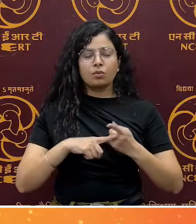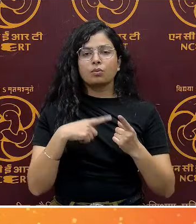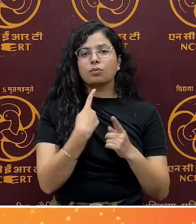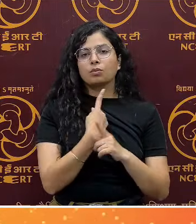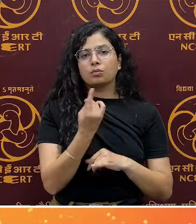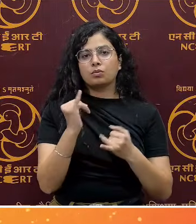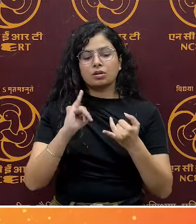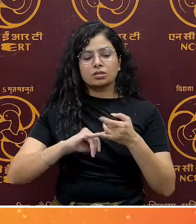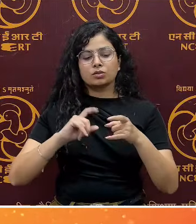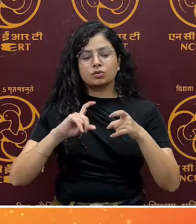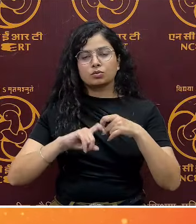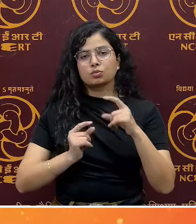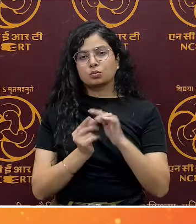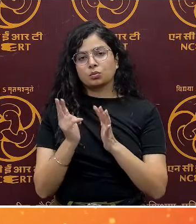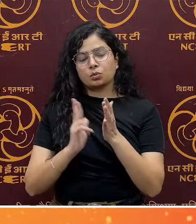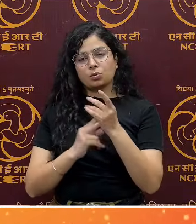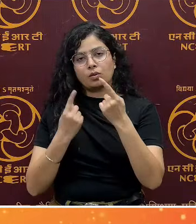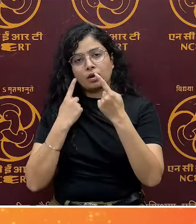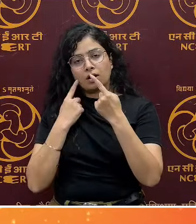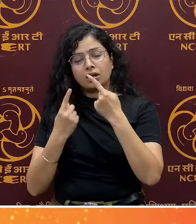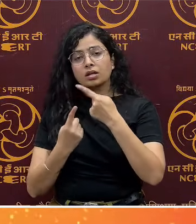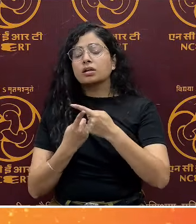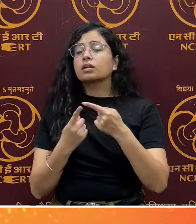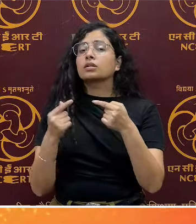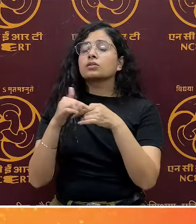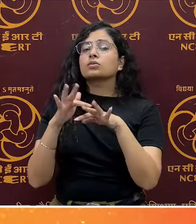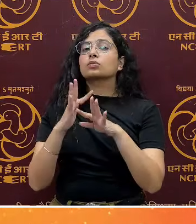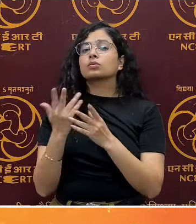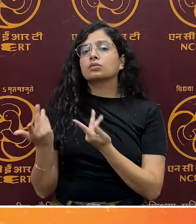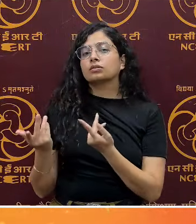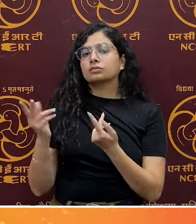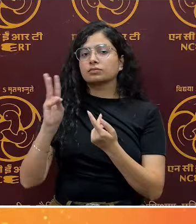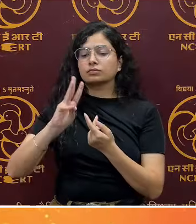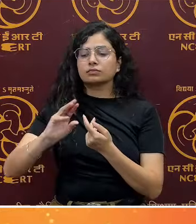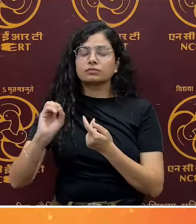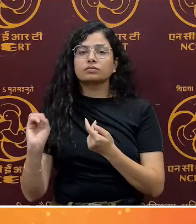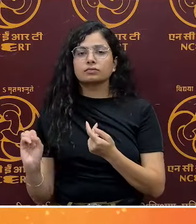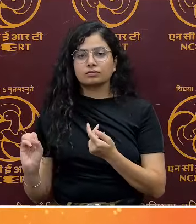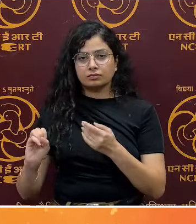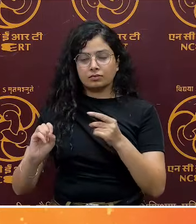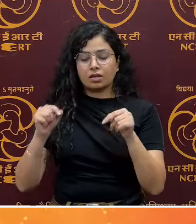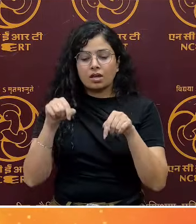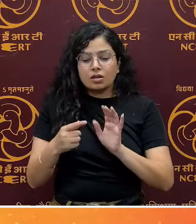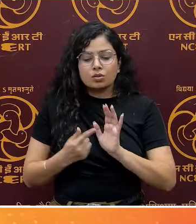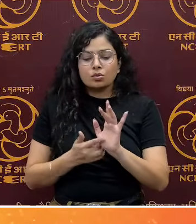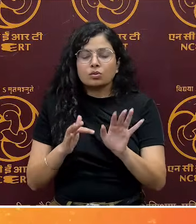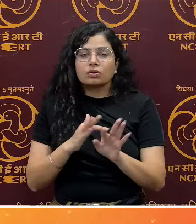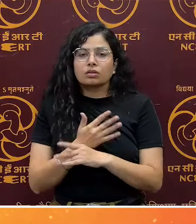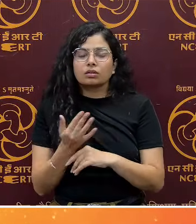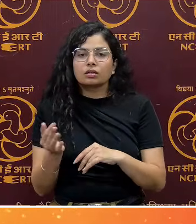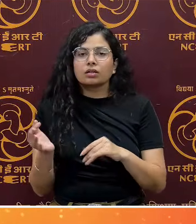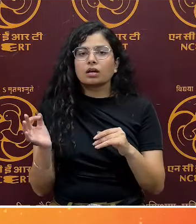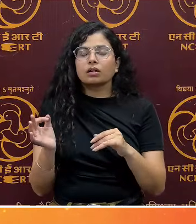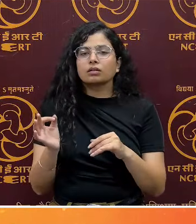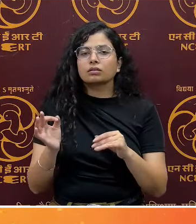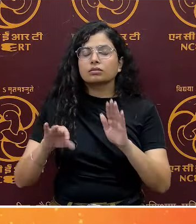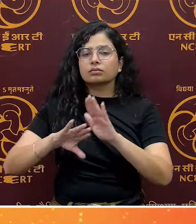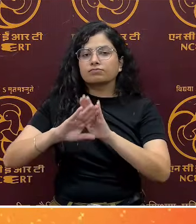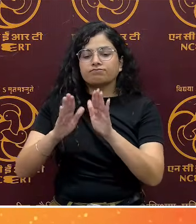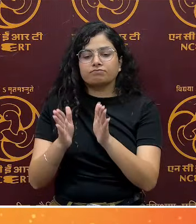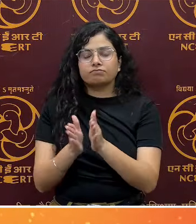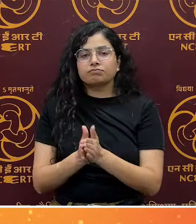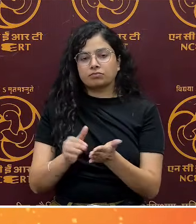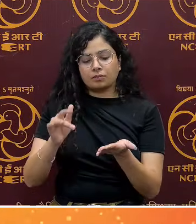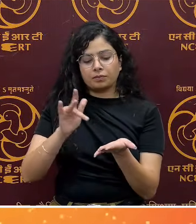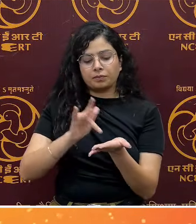Square unit. Okay. So these are actually 30 square units. Okay. This represents the total area. So first number is represented by 1